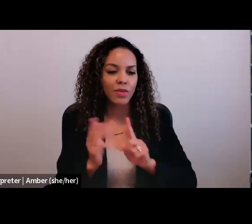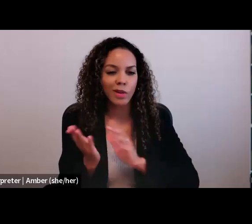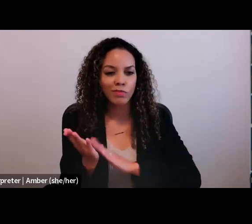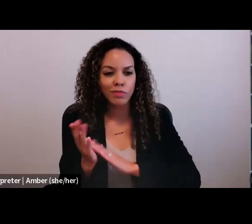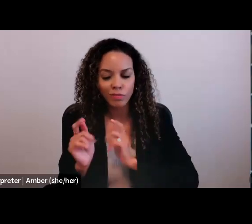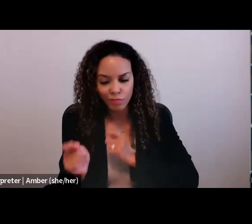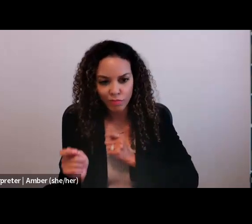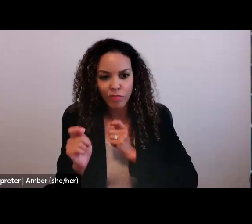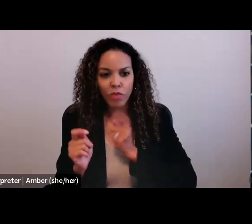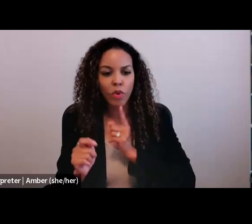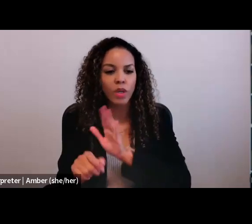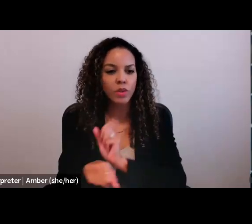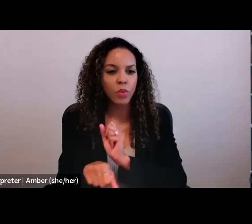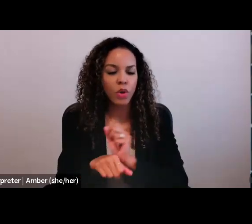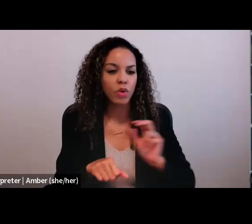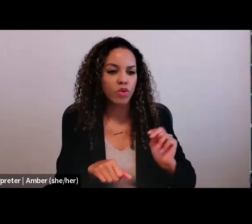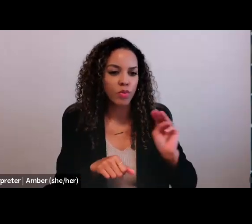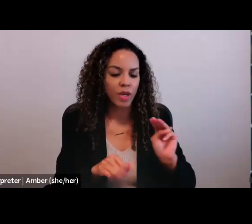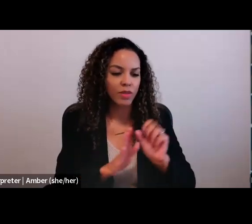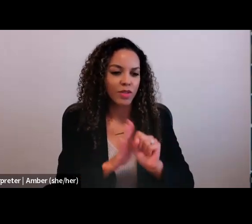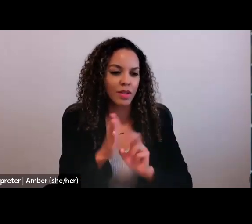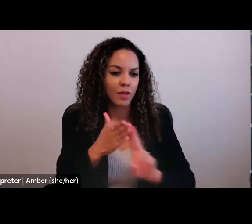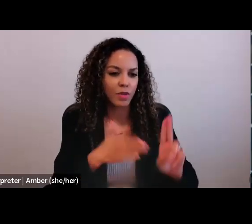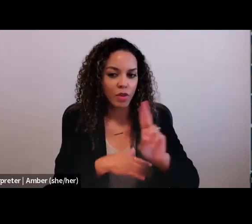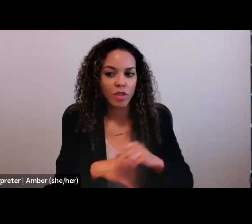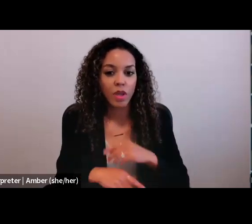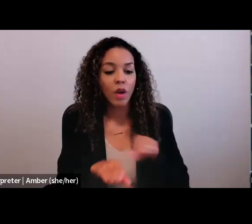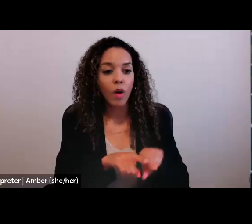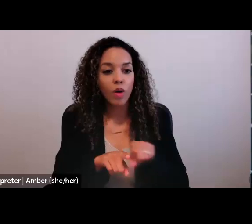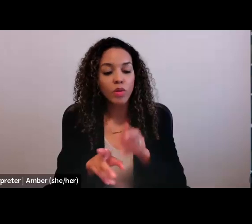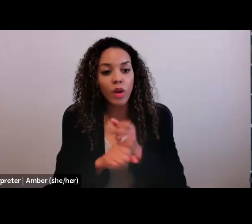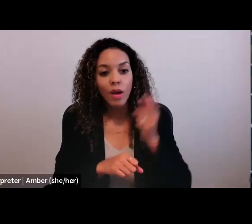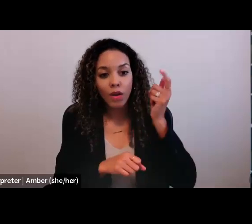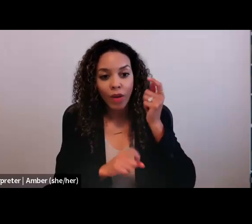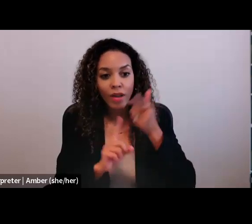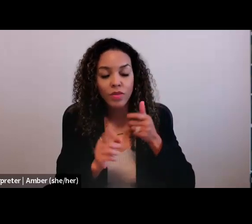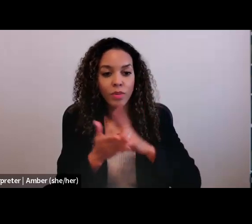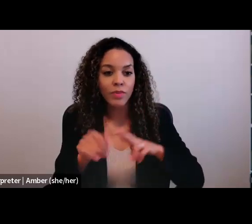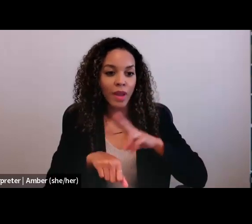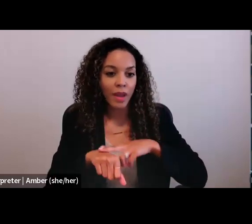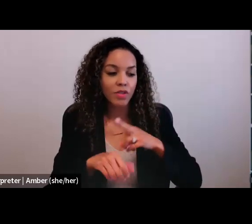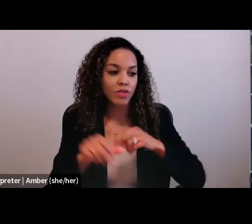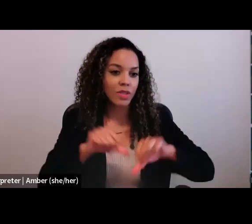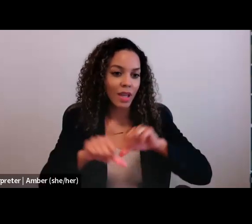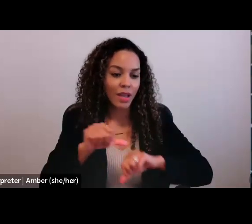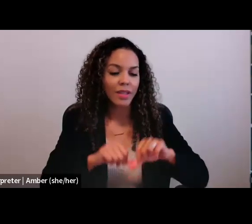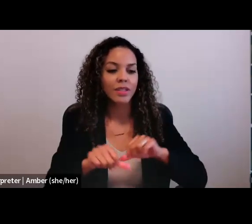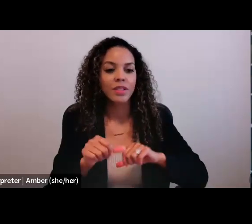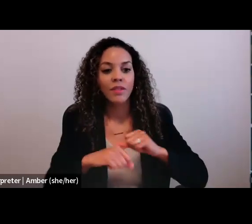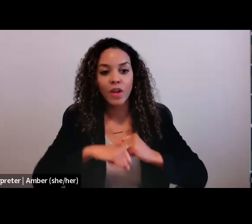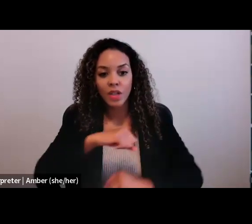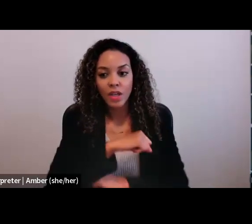of his work at New Mexico State University. He's also received grants from the National Science Foundation, Kellogg Foundation,